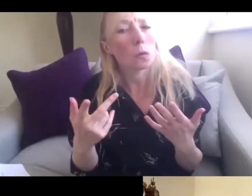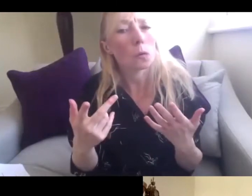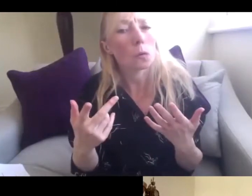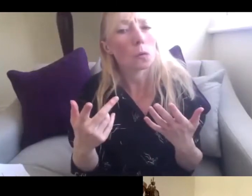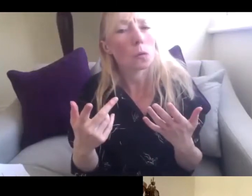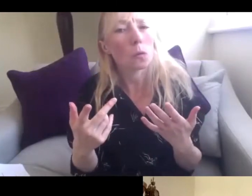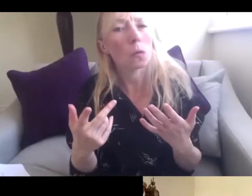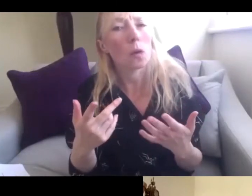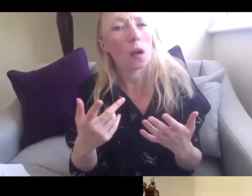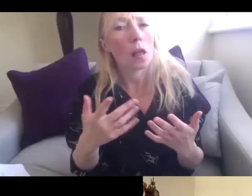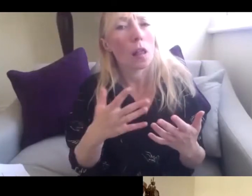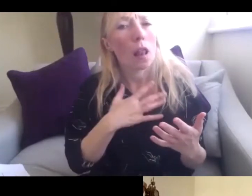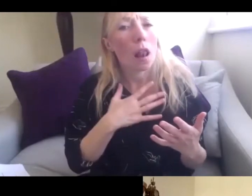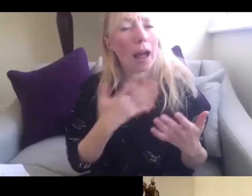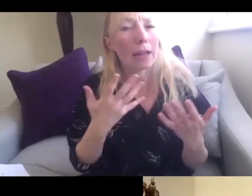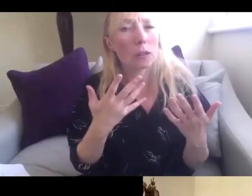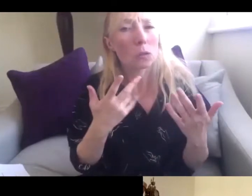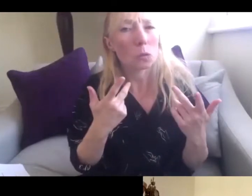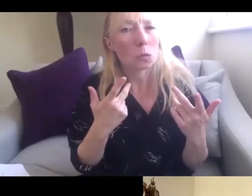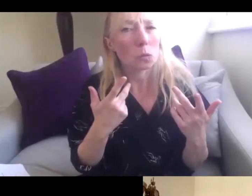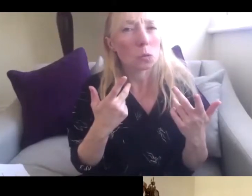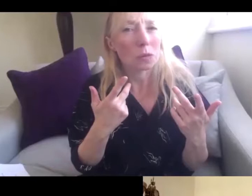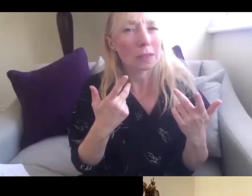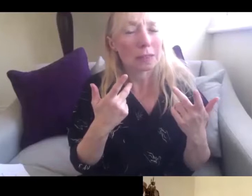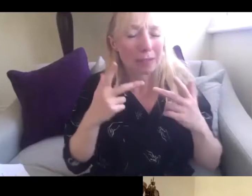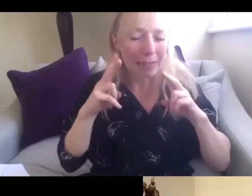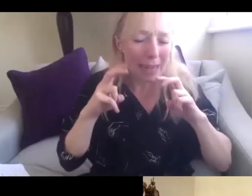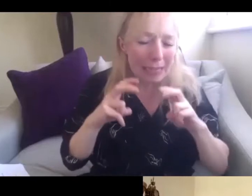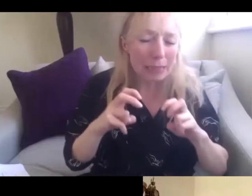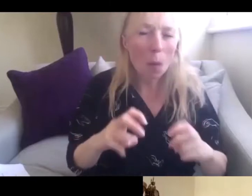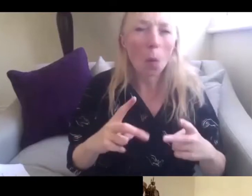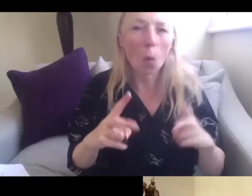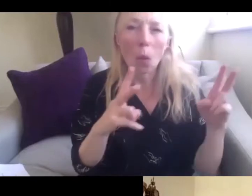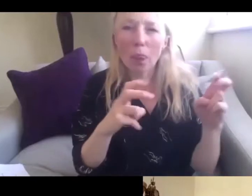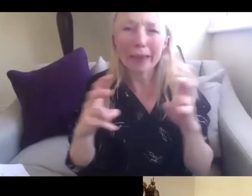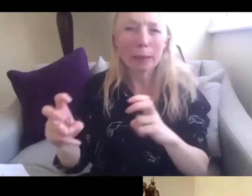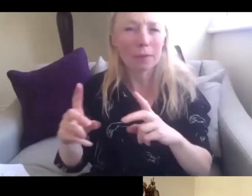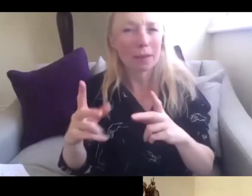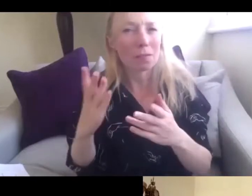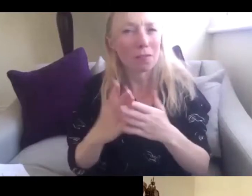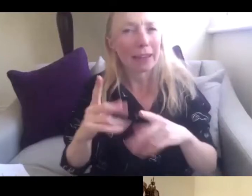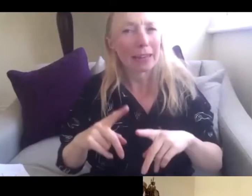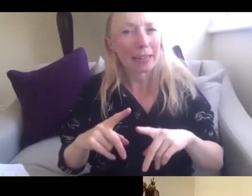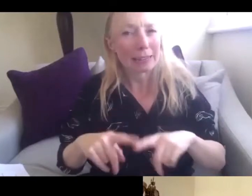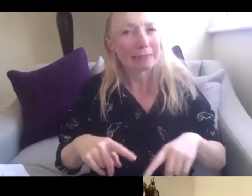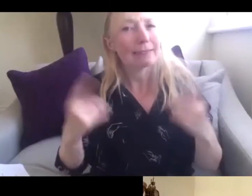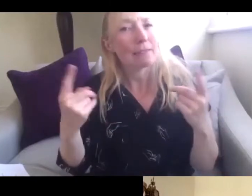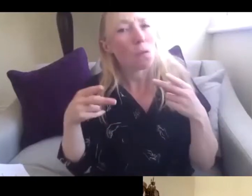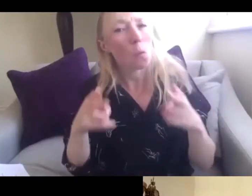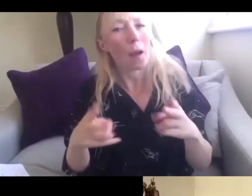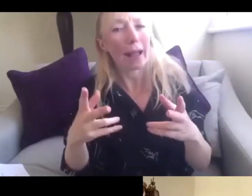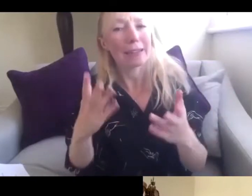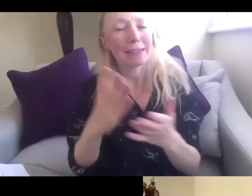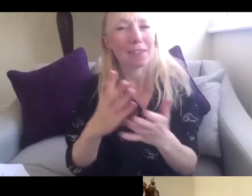like to explore themes in really unusual ways and sort of turn things sort of on their